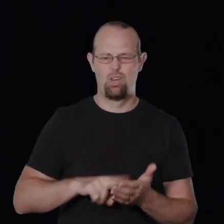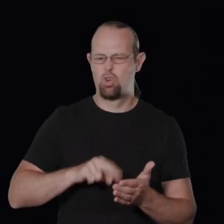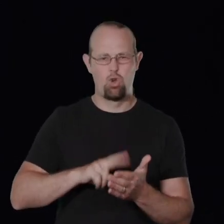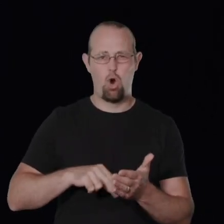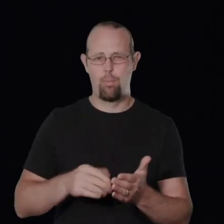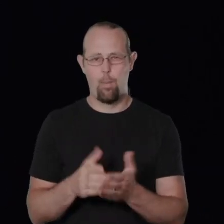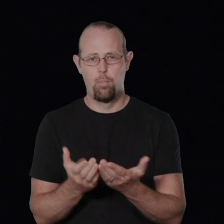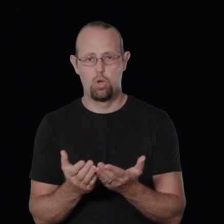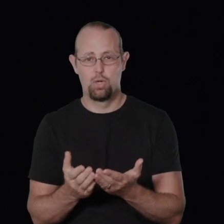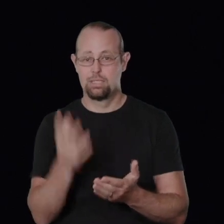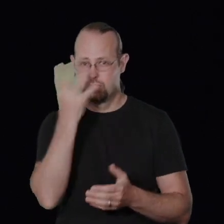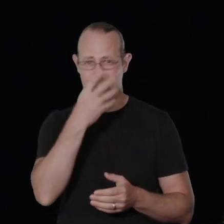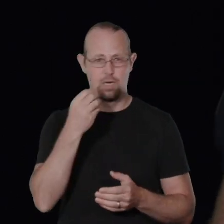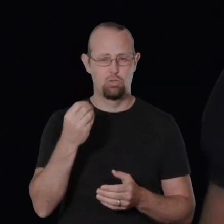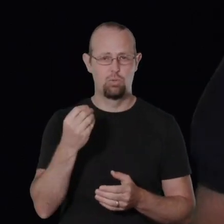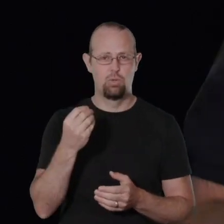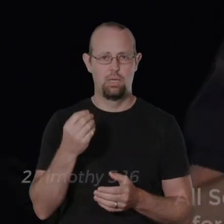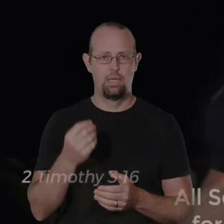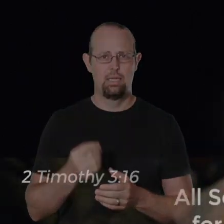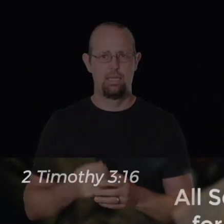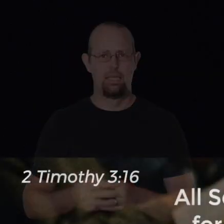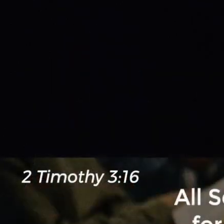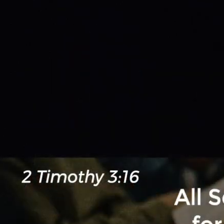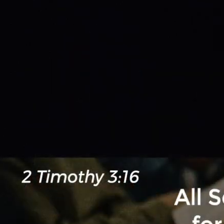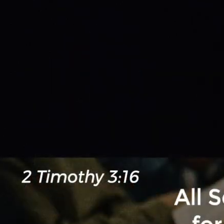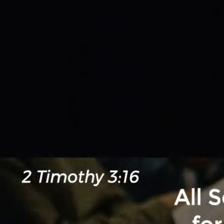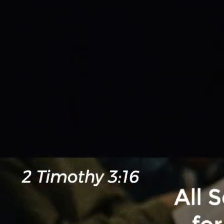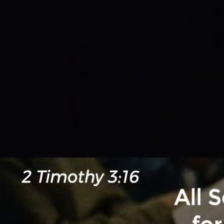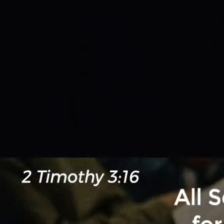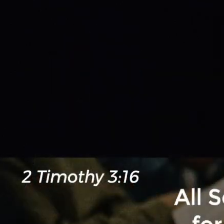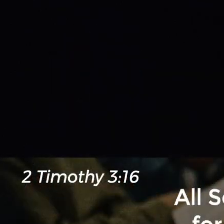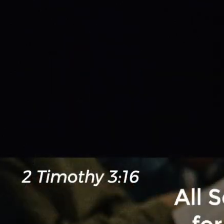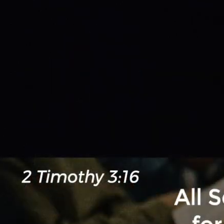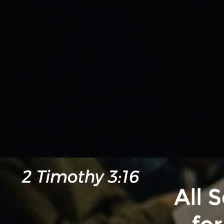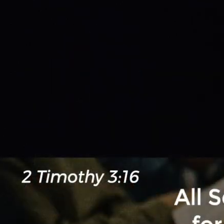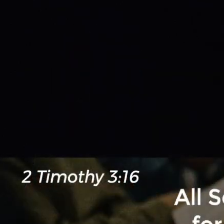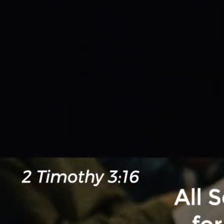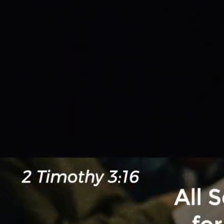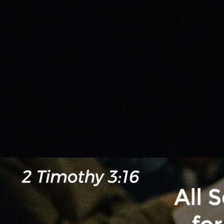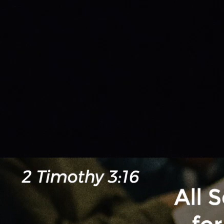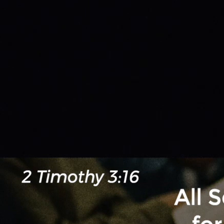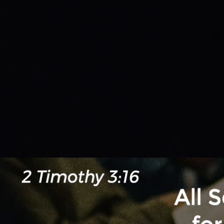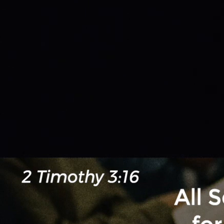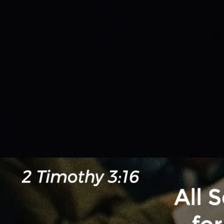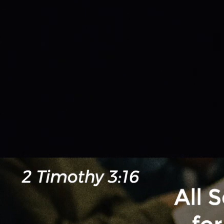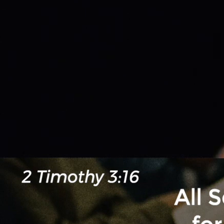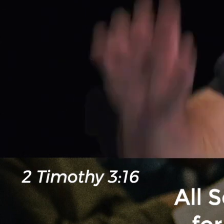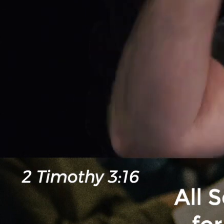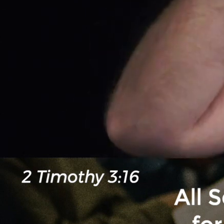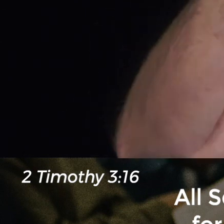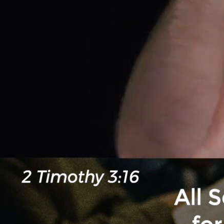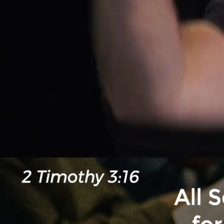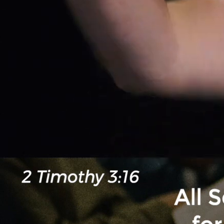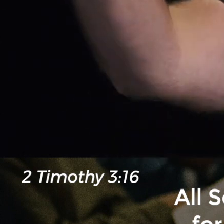in 2 Timothy 3:16, all scripture from cover to cover, from the first verse of